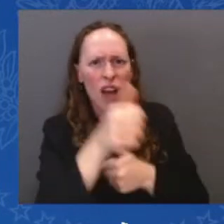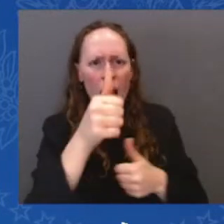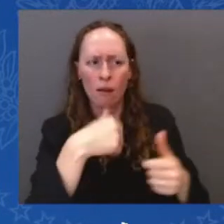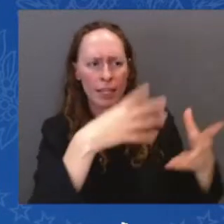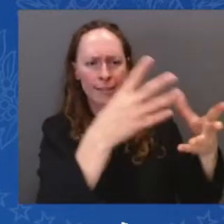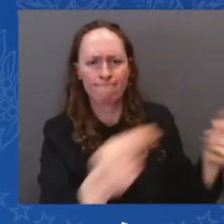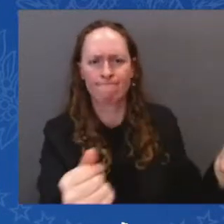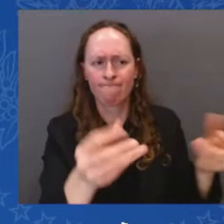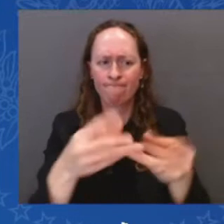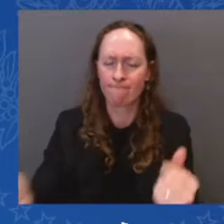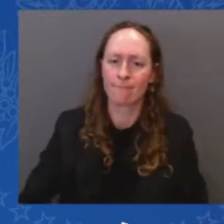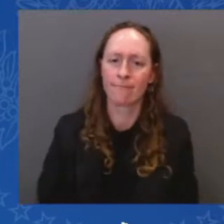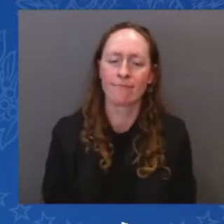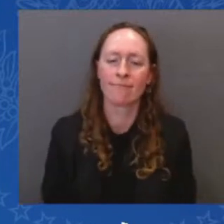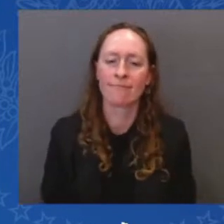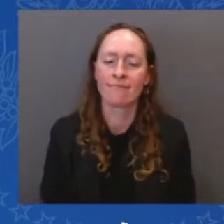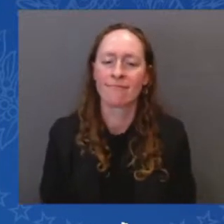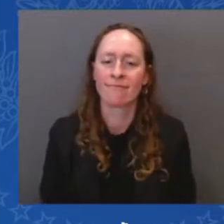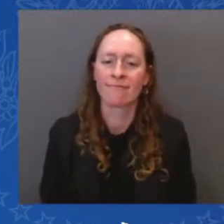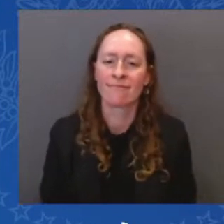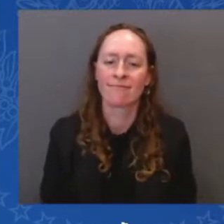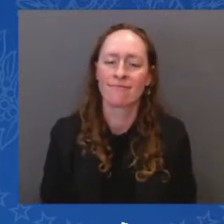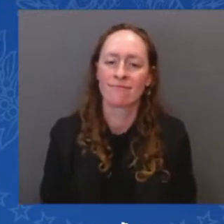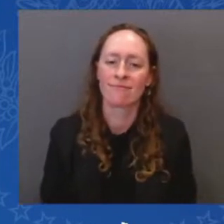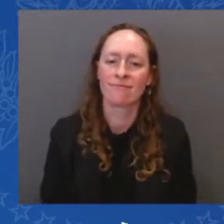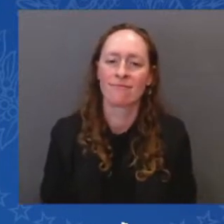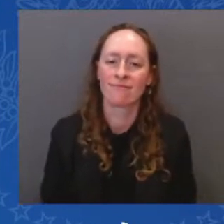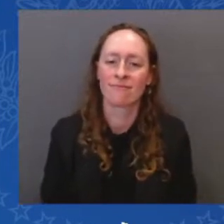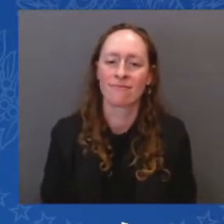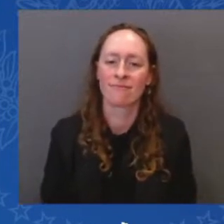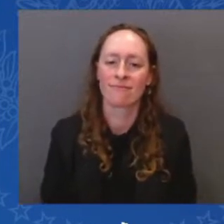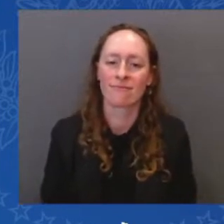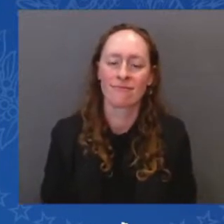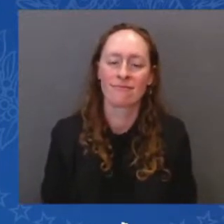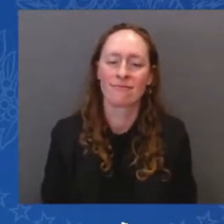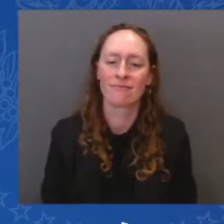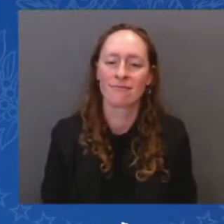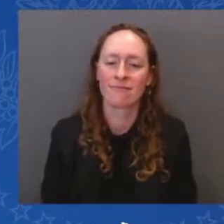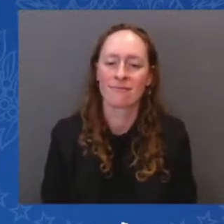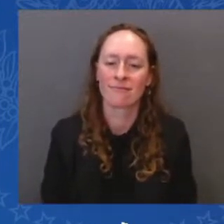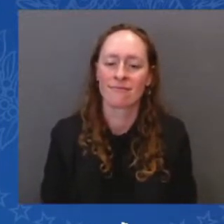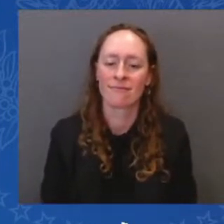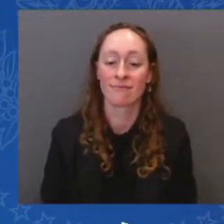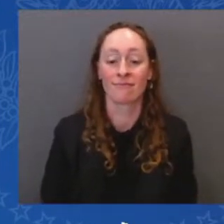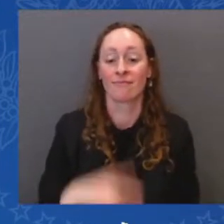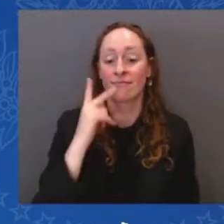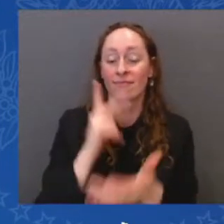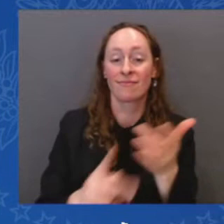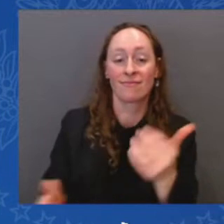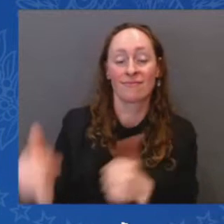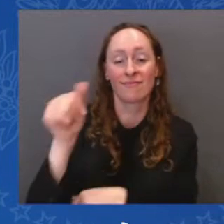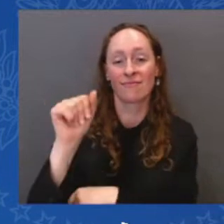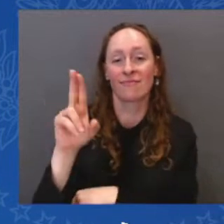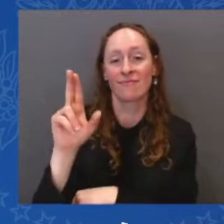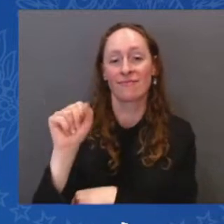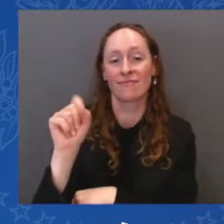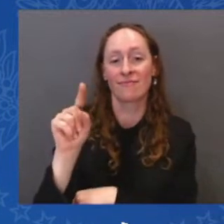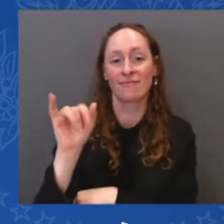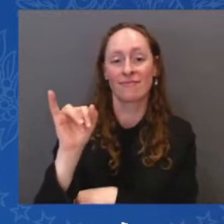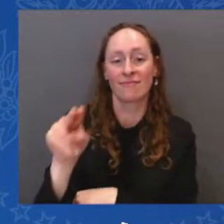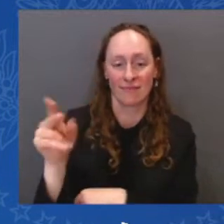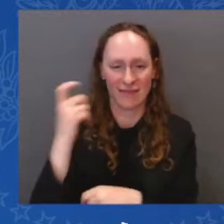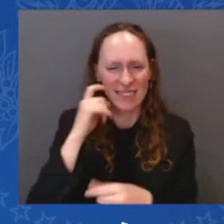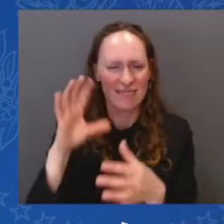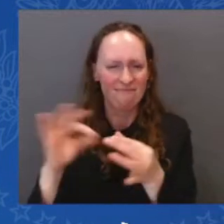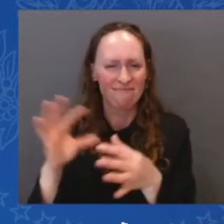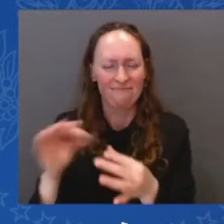As Secretary Austin noted, I'm glad that General Brown was confirmed by the Senate, along with the new Commandant